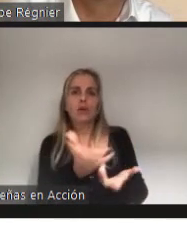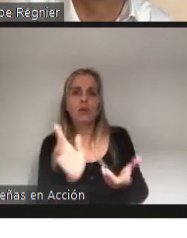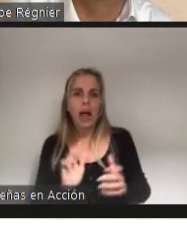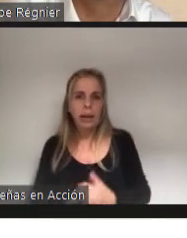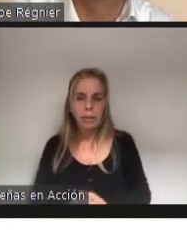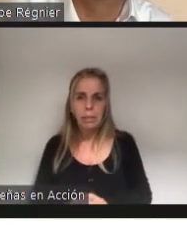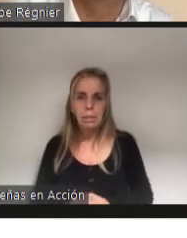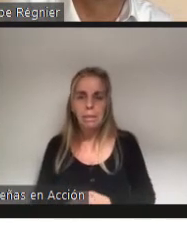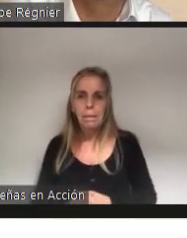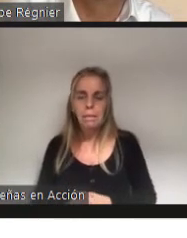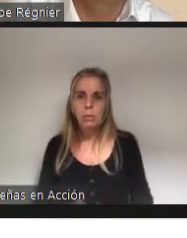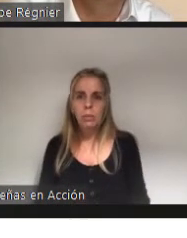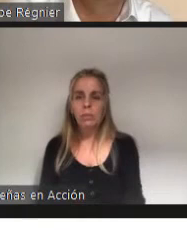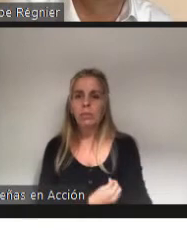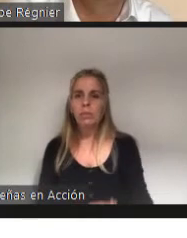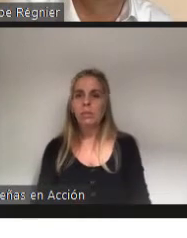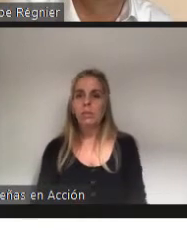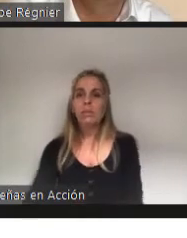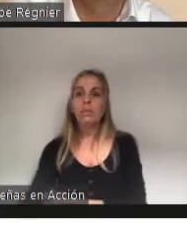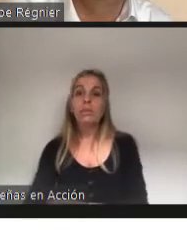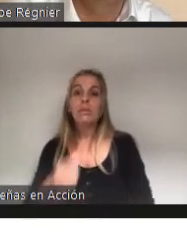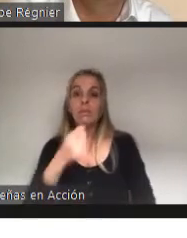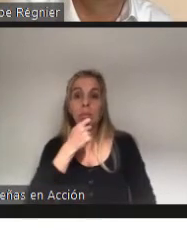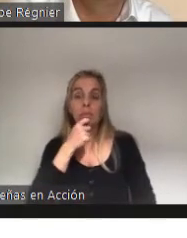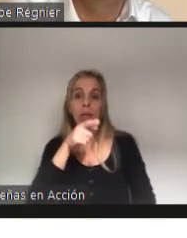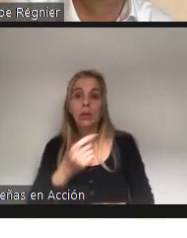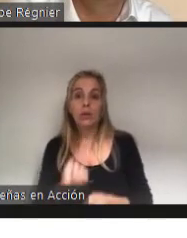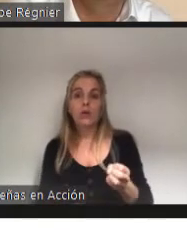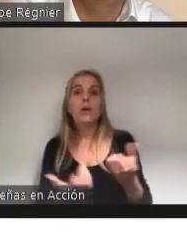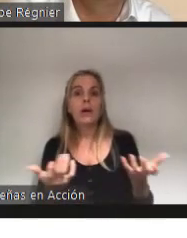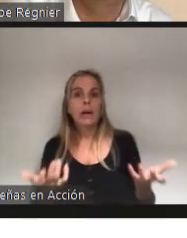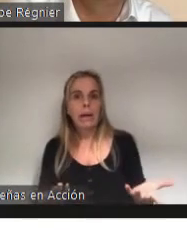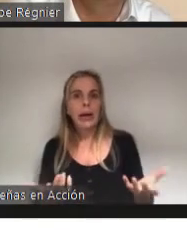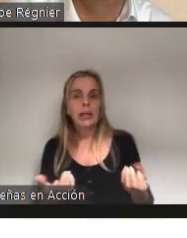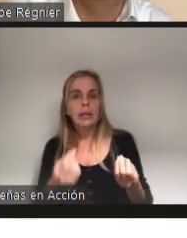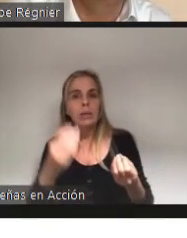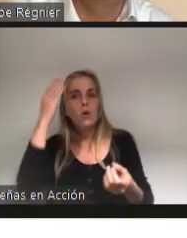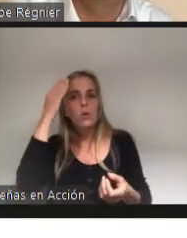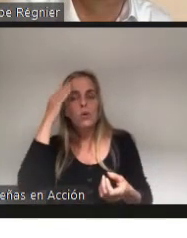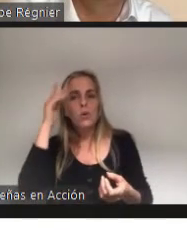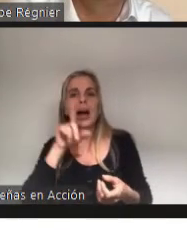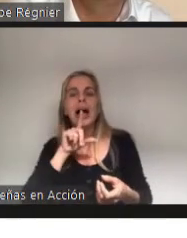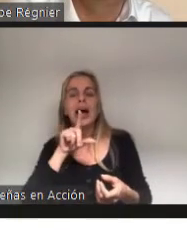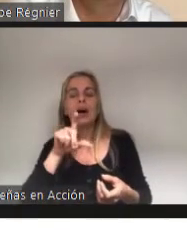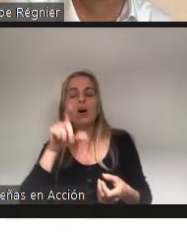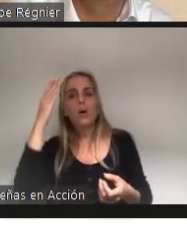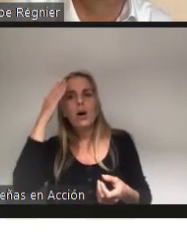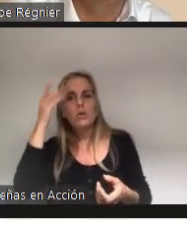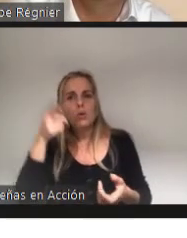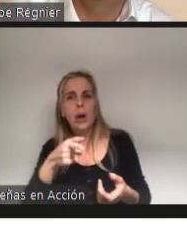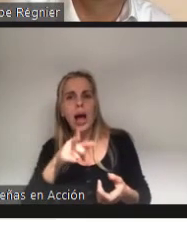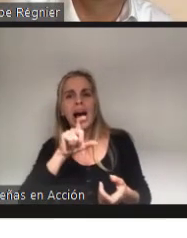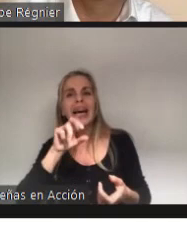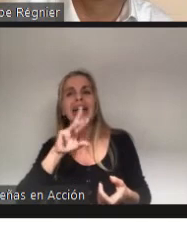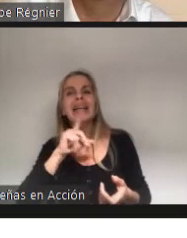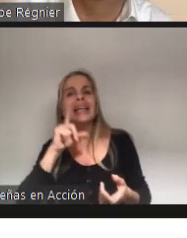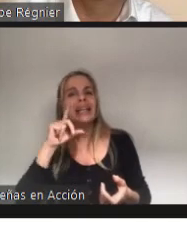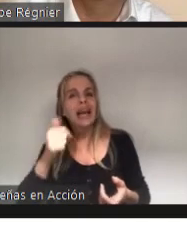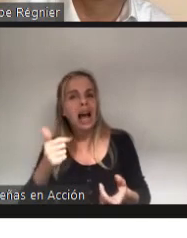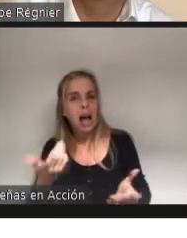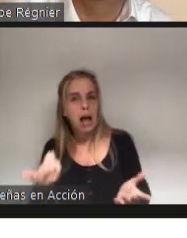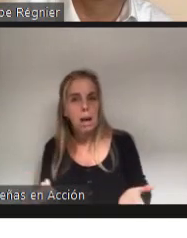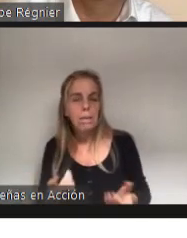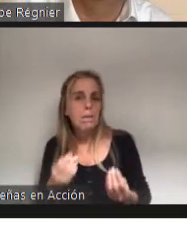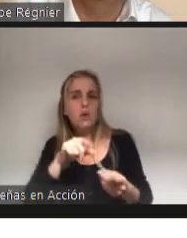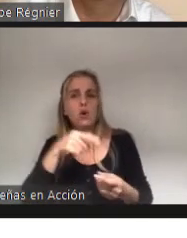needs and options. And a very specific area is the creation and the sustainment of critical culture. I don't see